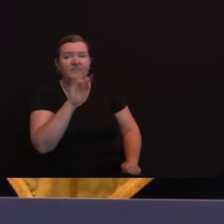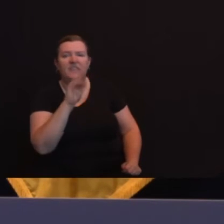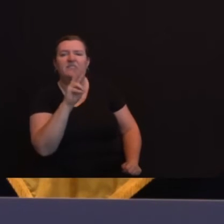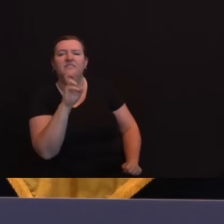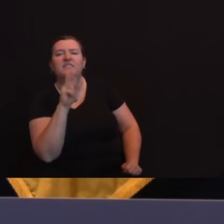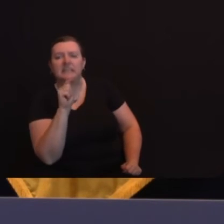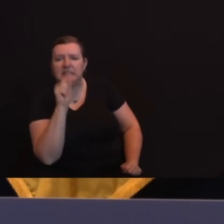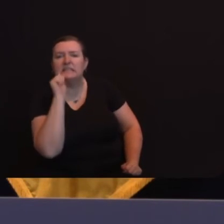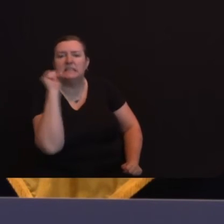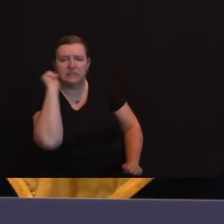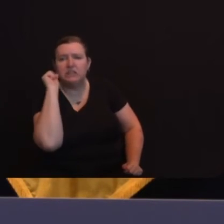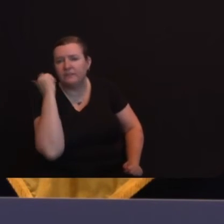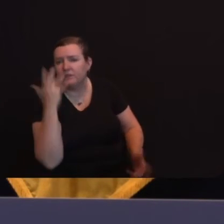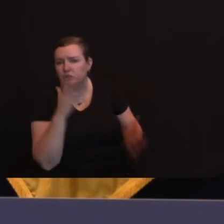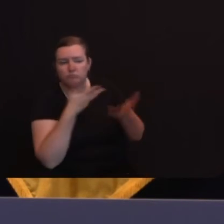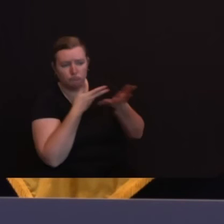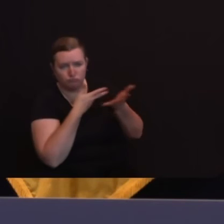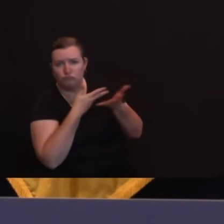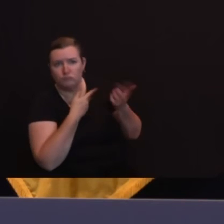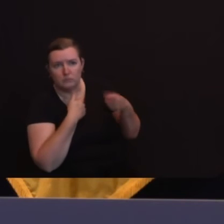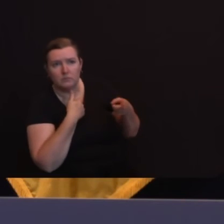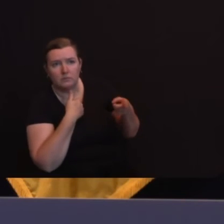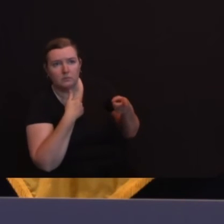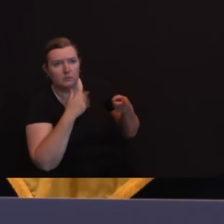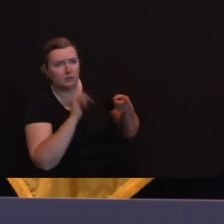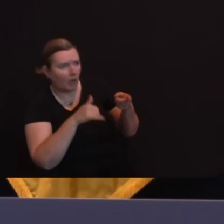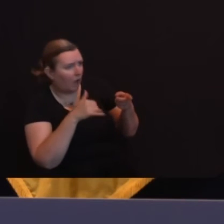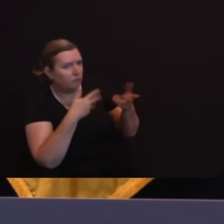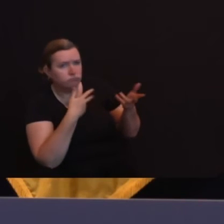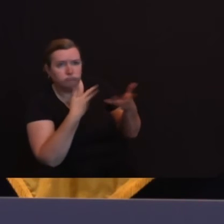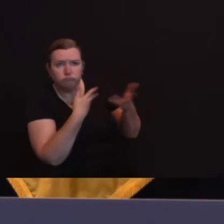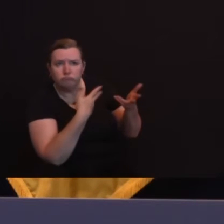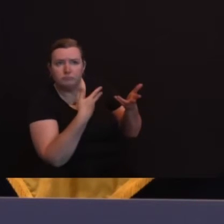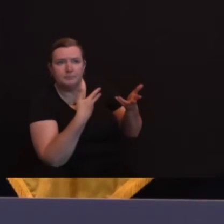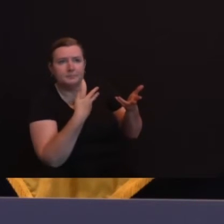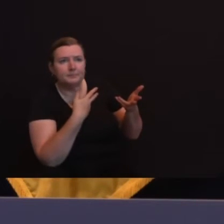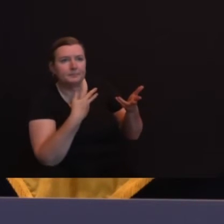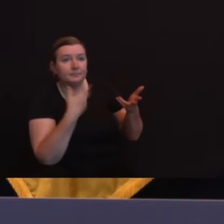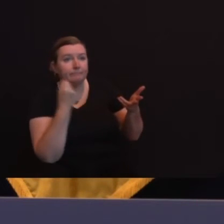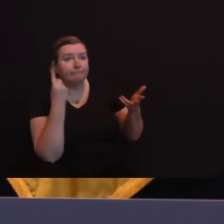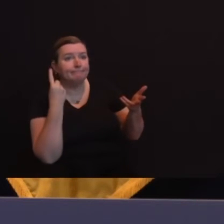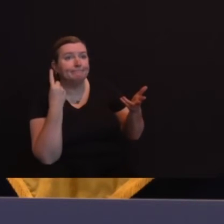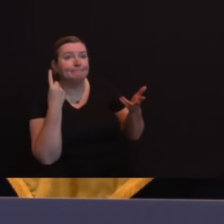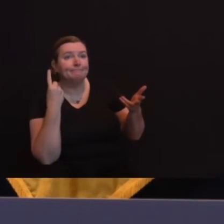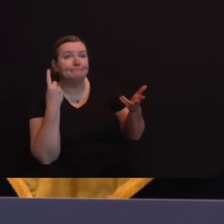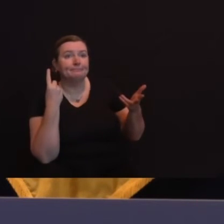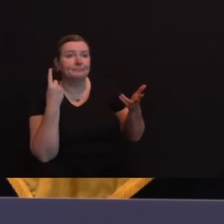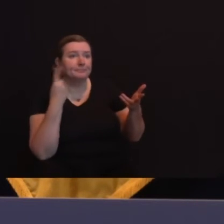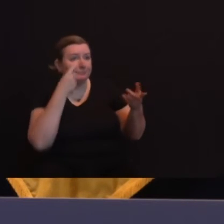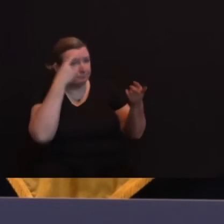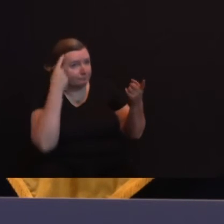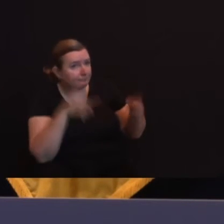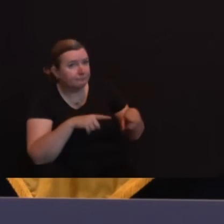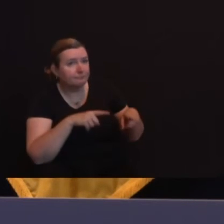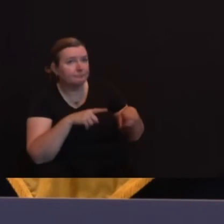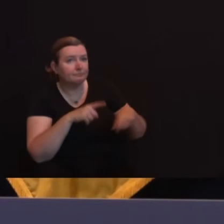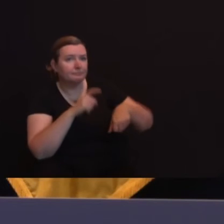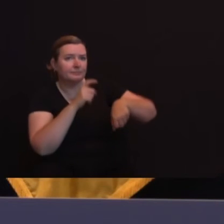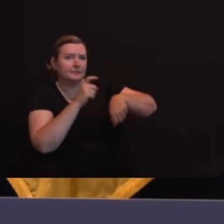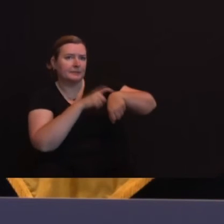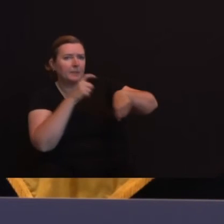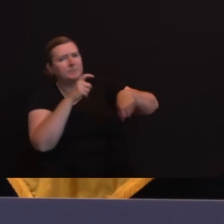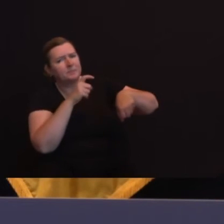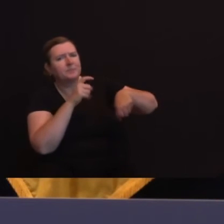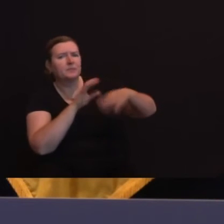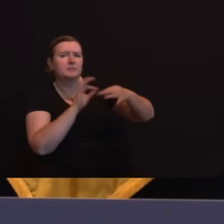think of that? Other than getting a general sense and agreement from him that the timing that I mentioned earlier, Judy, I think